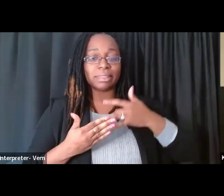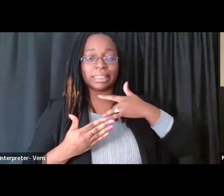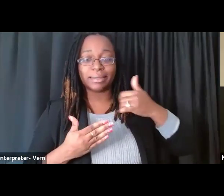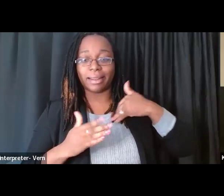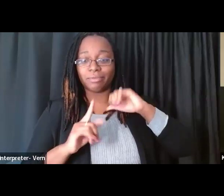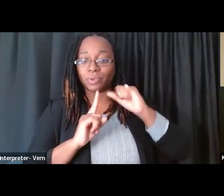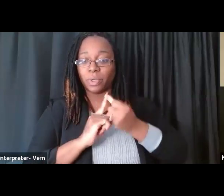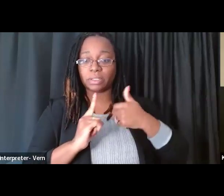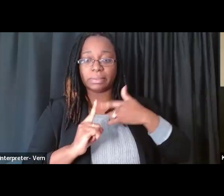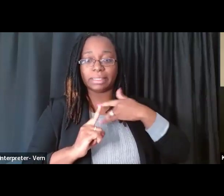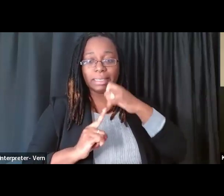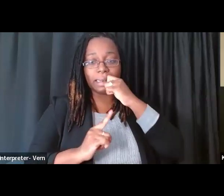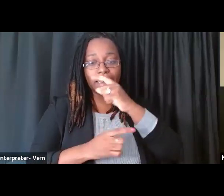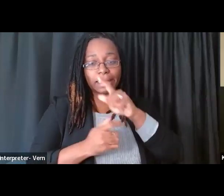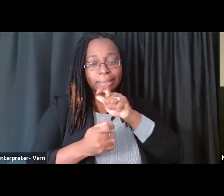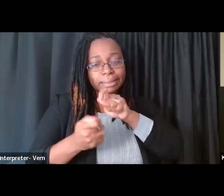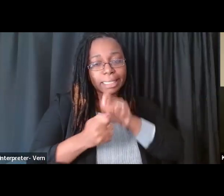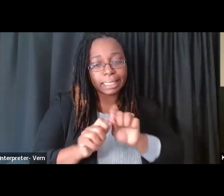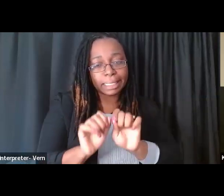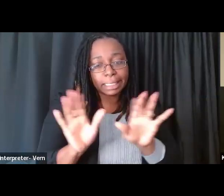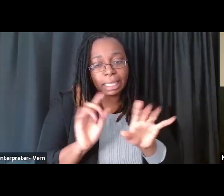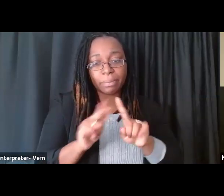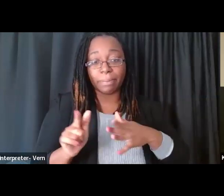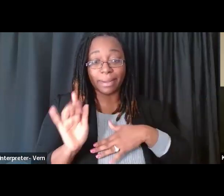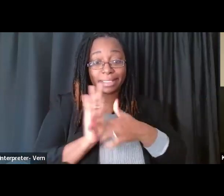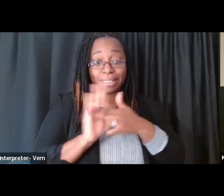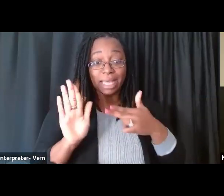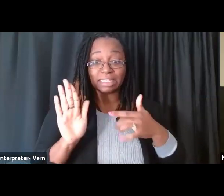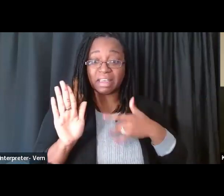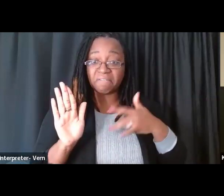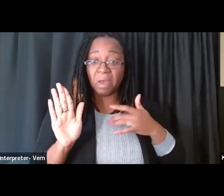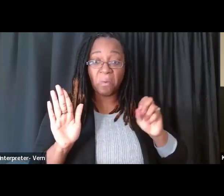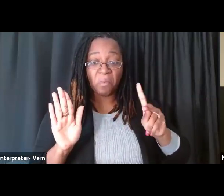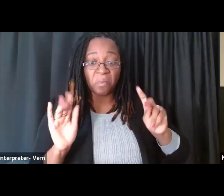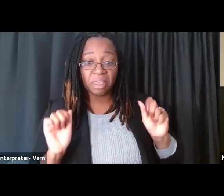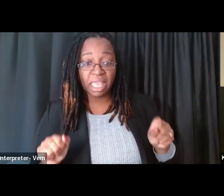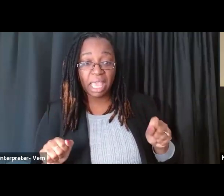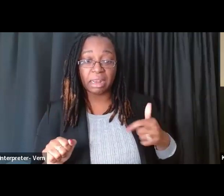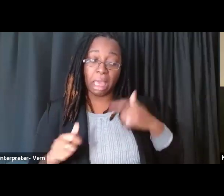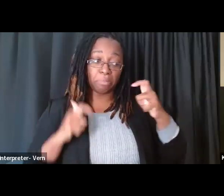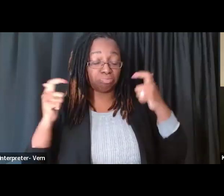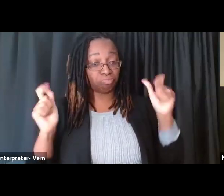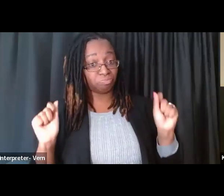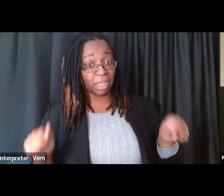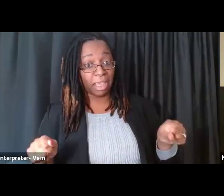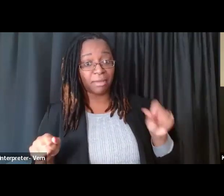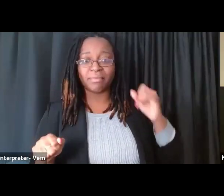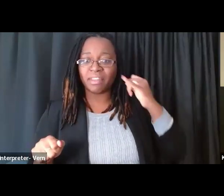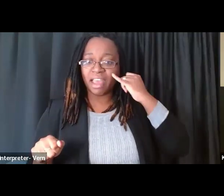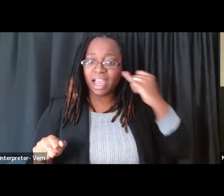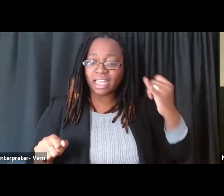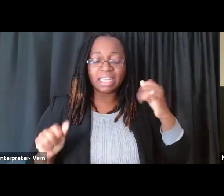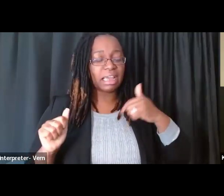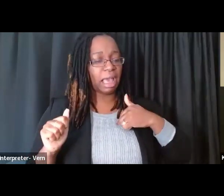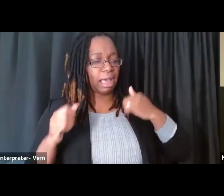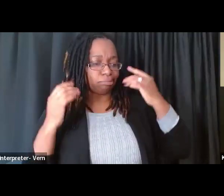special door and sit in a special seat. Then I'd think, okay, I'm a big deal. I'd start running with that idea and come up with big deal